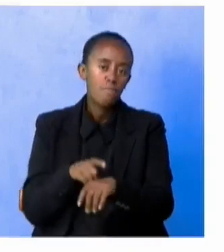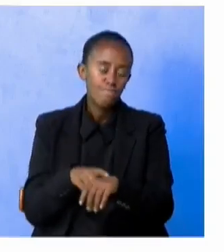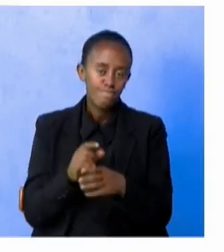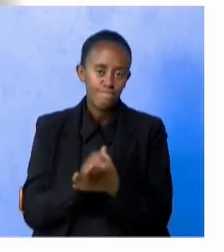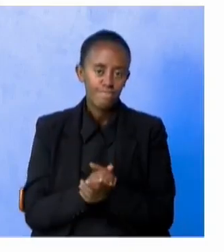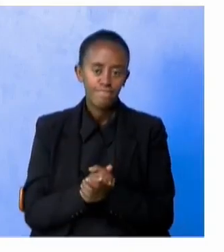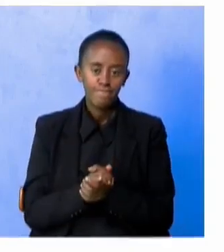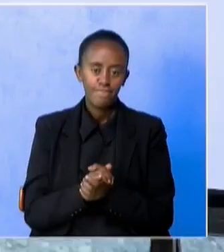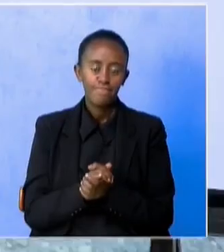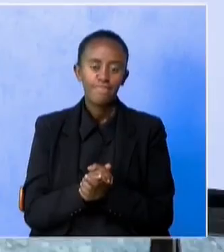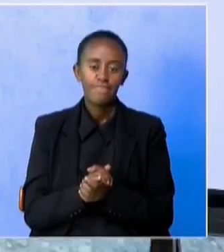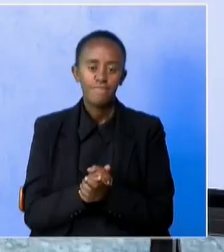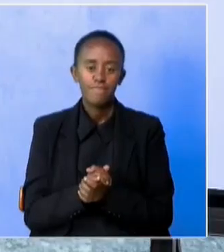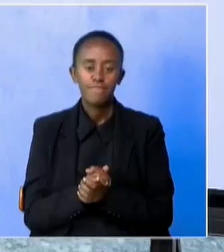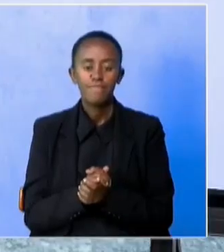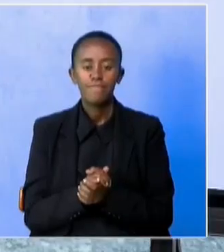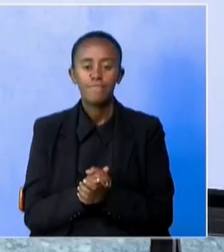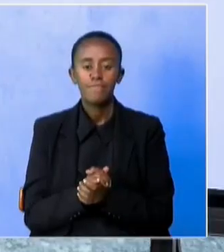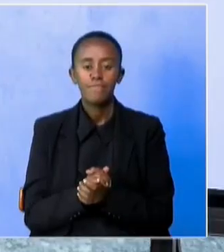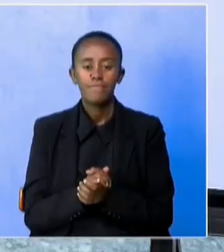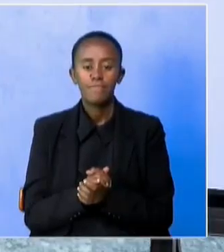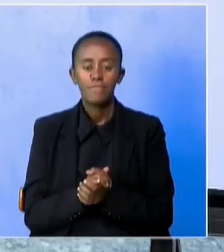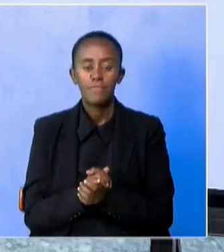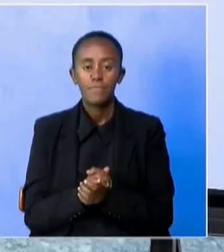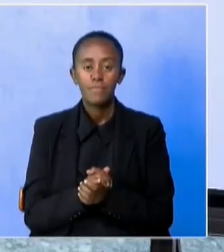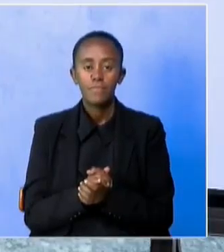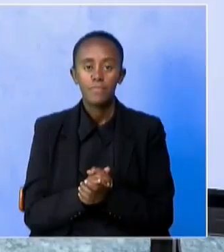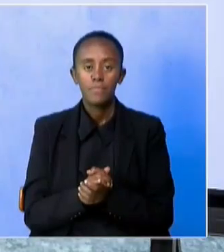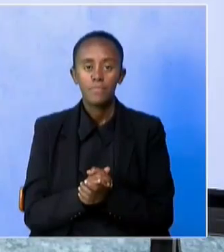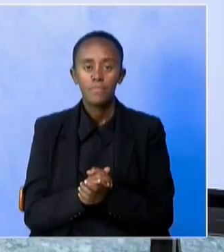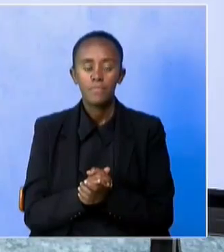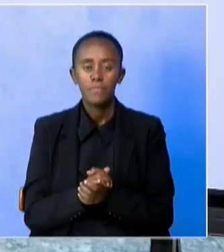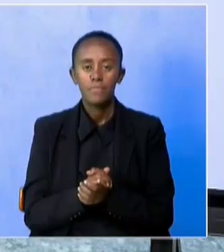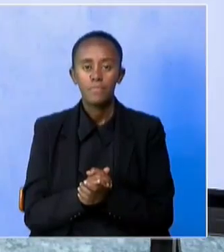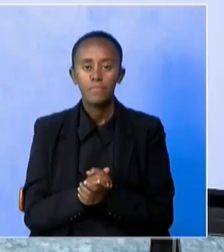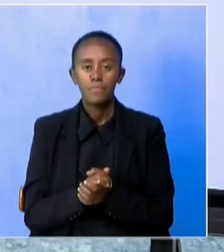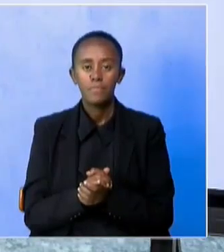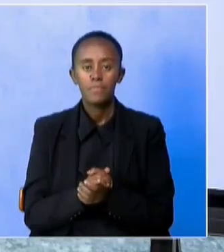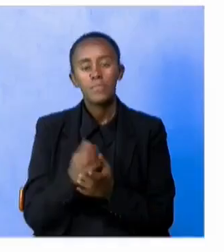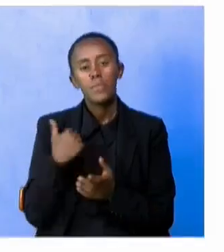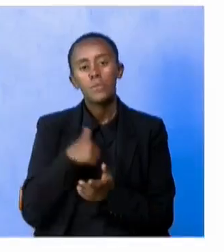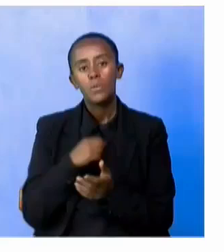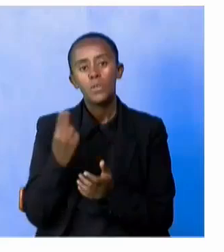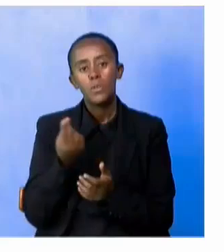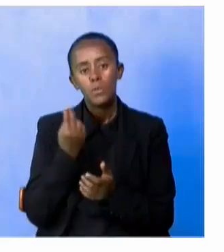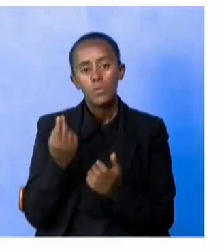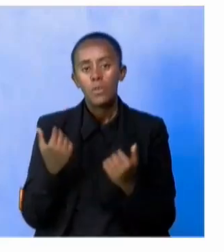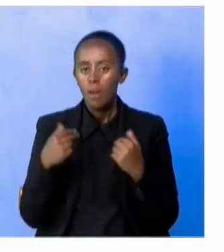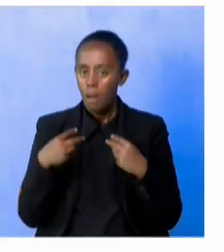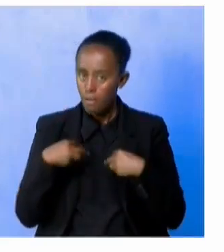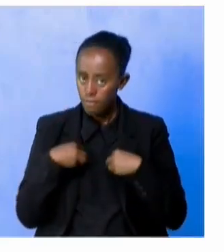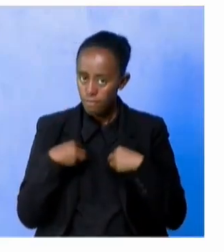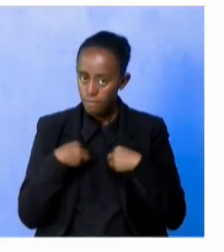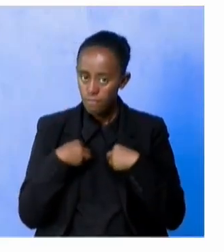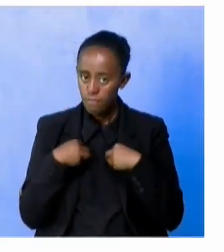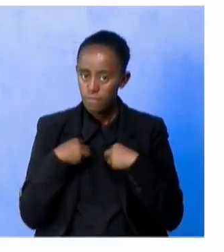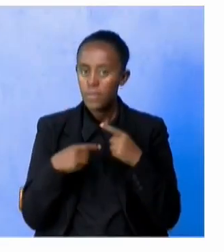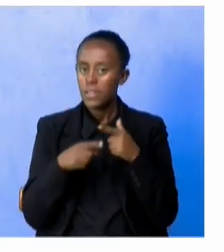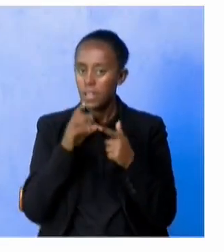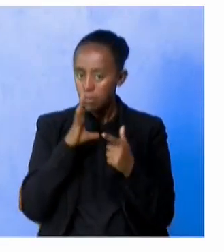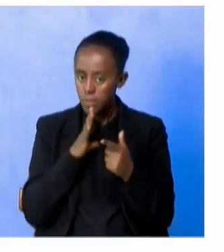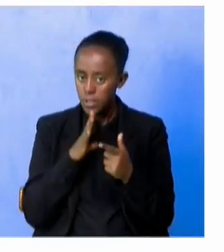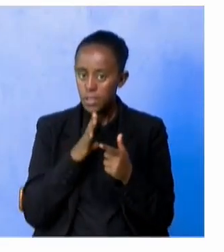You have. So here again, we used what? Have when it is the second person. What about third